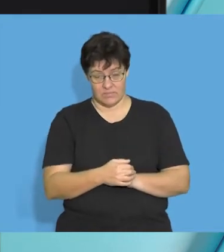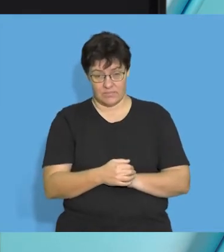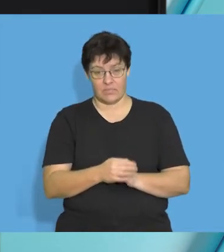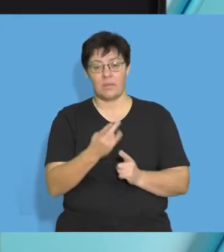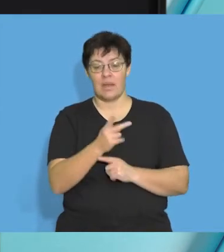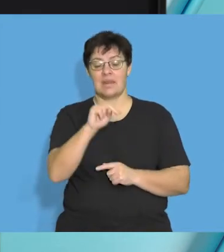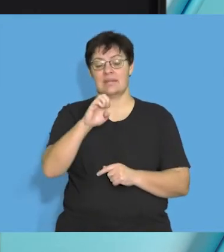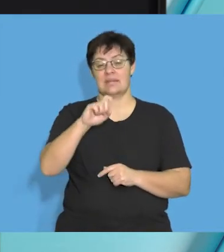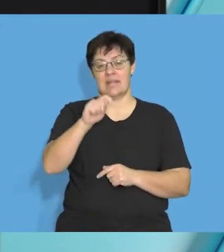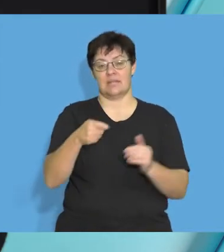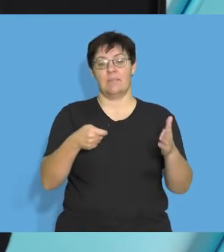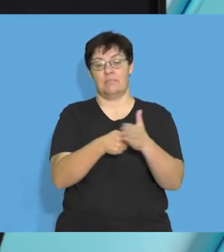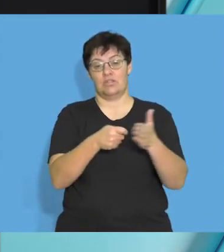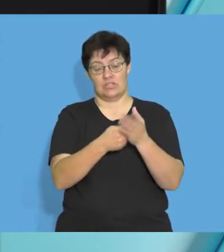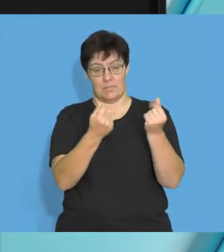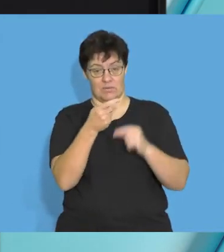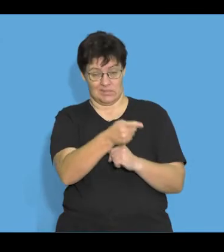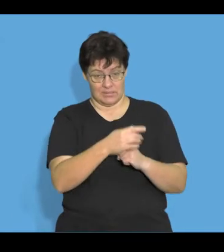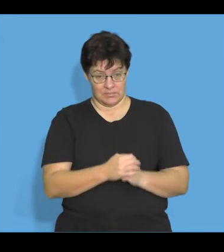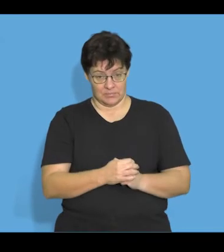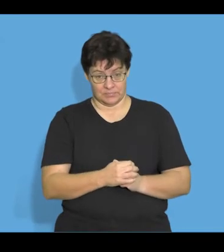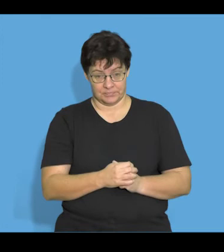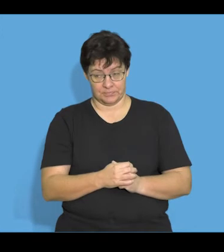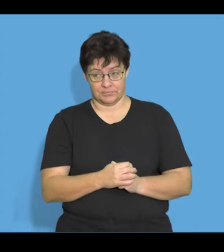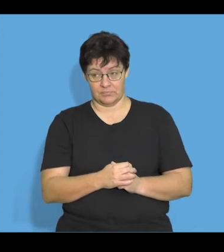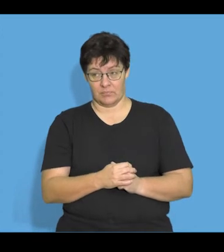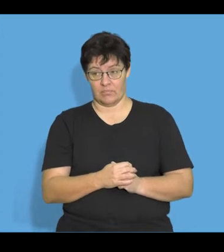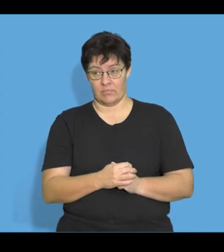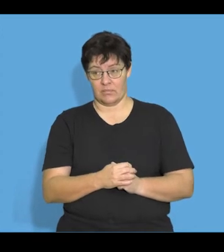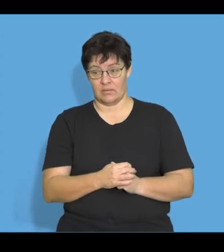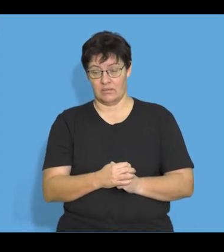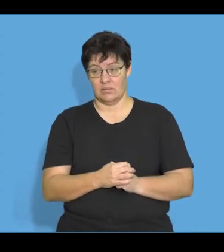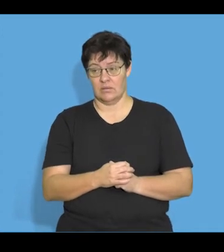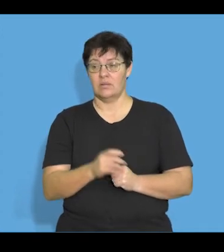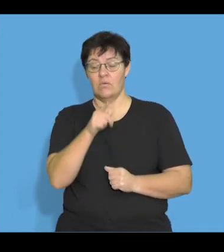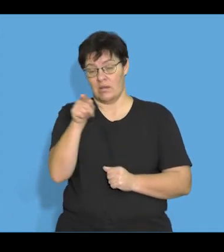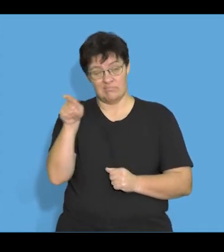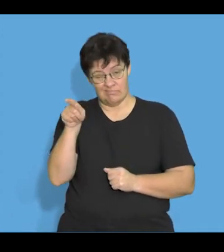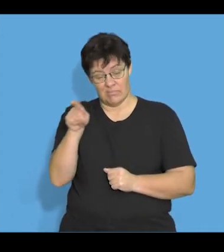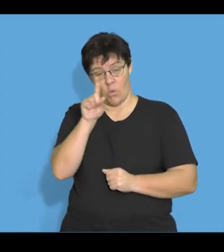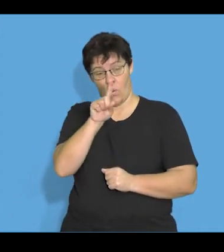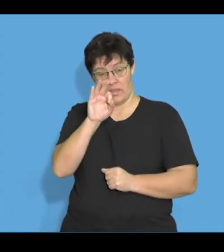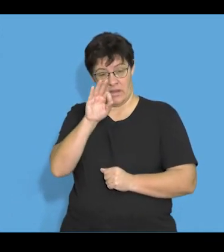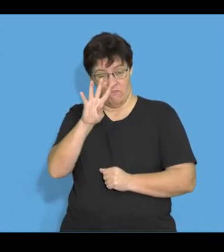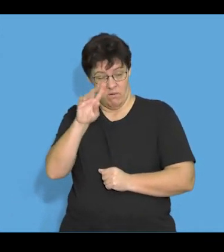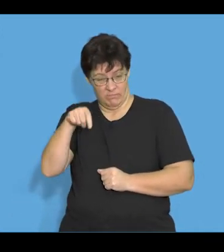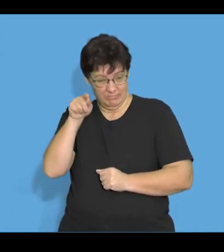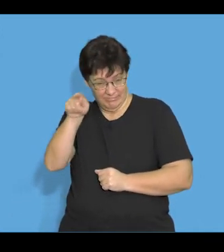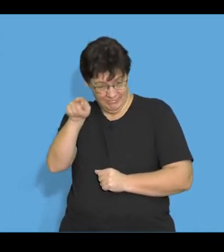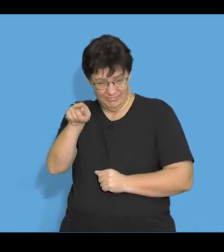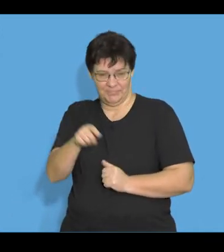net purchases figure, right? So that's the net purchases figure that we're referring to there. Okay.